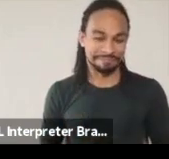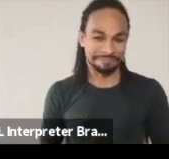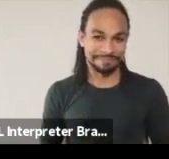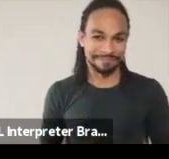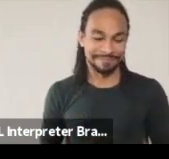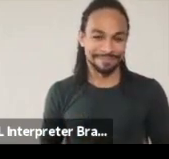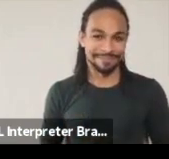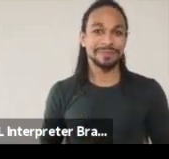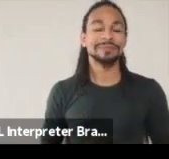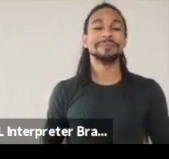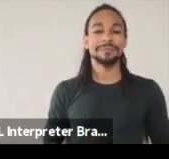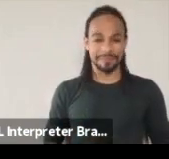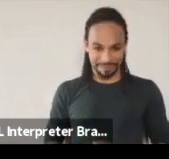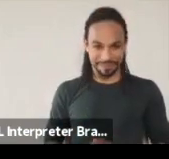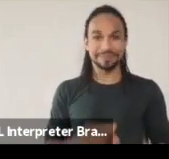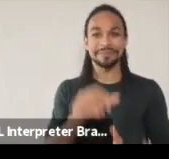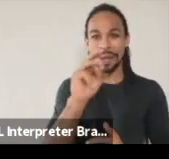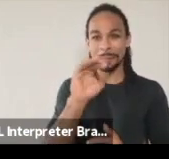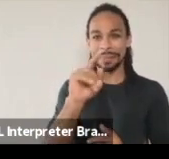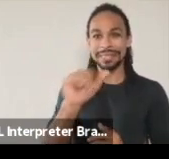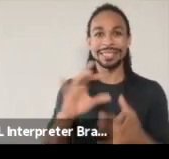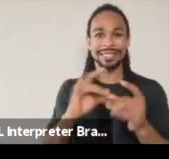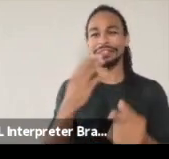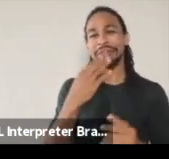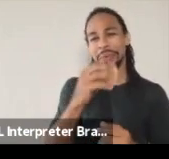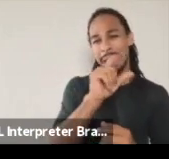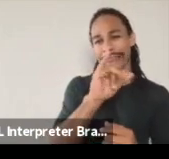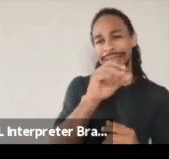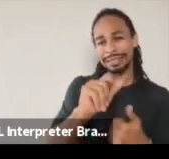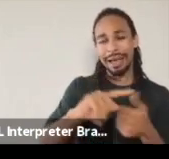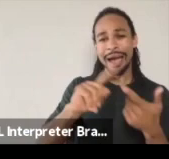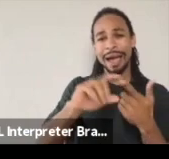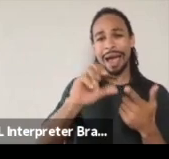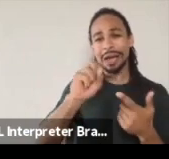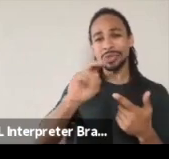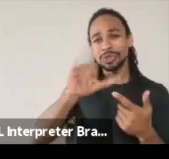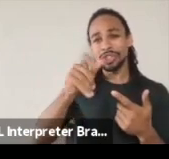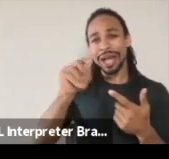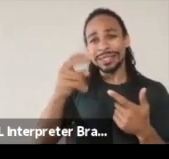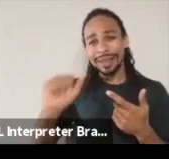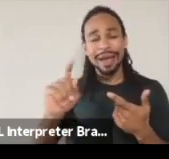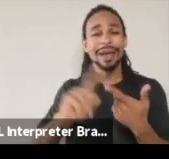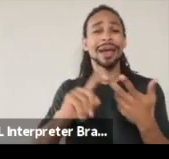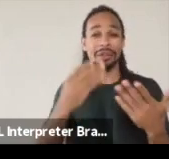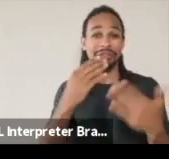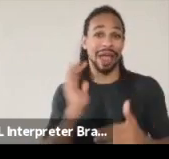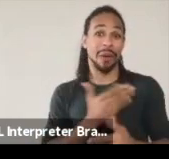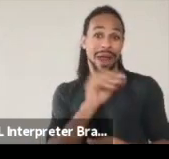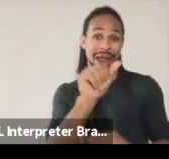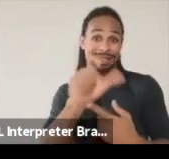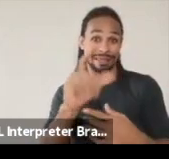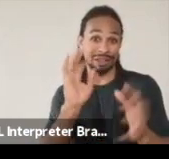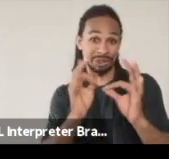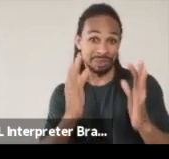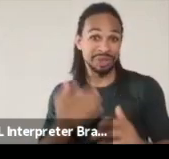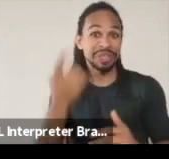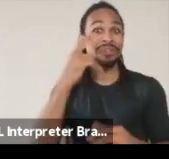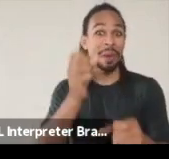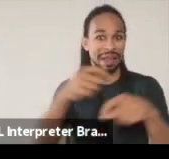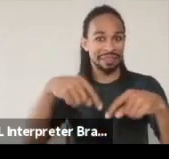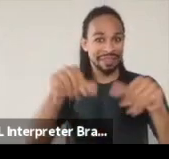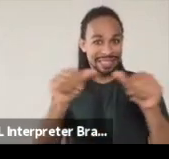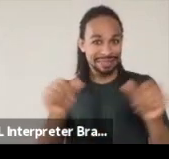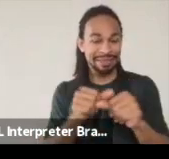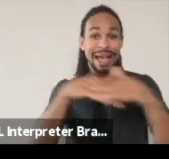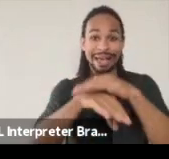Thank you, Alicia. Thank you, Sujatha. I want to thank our ASL interpreters for making this space